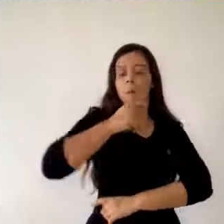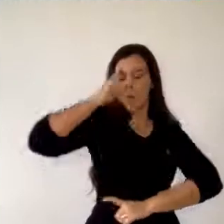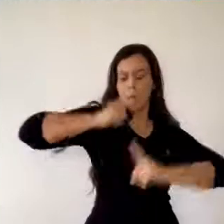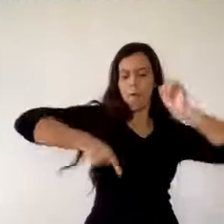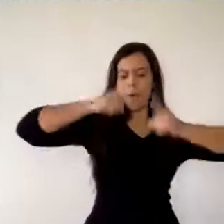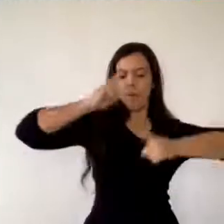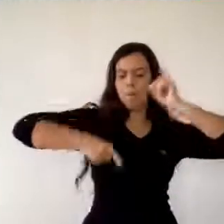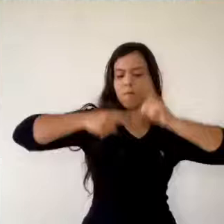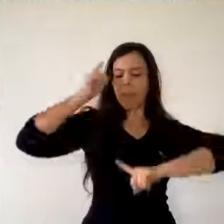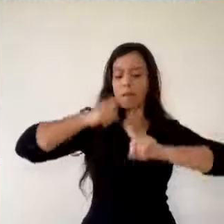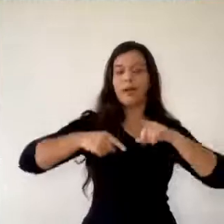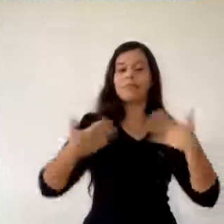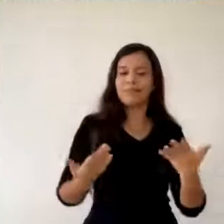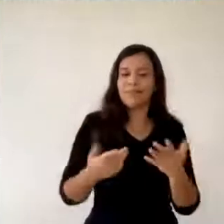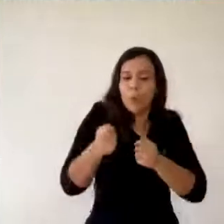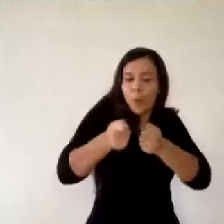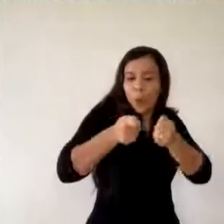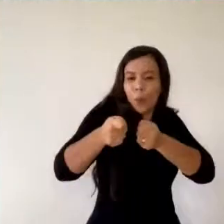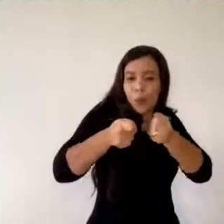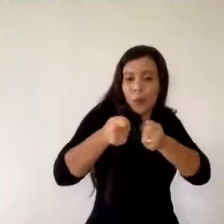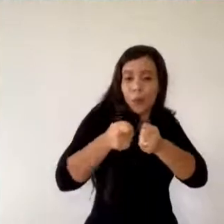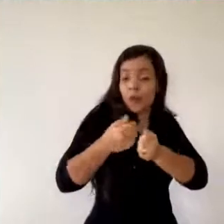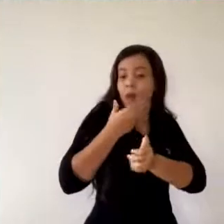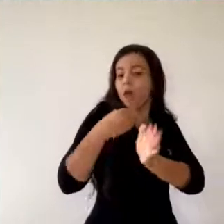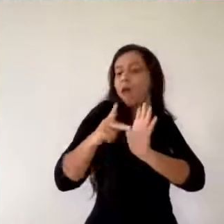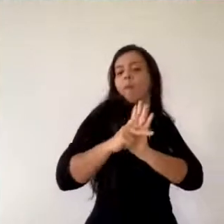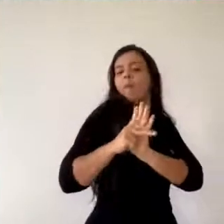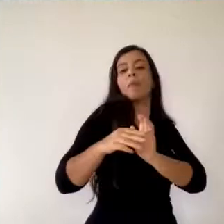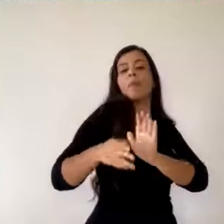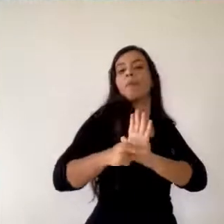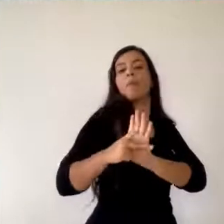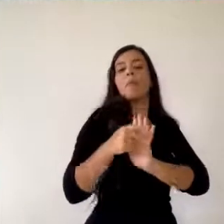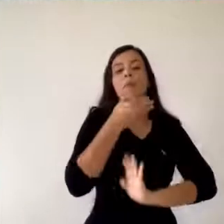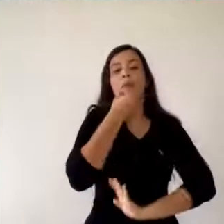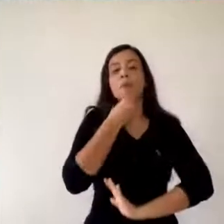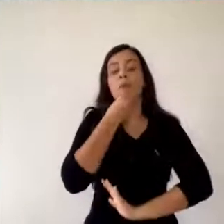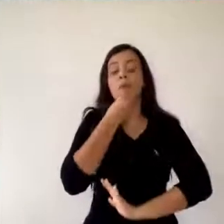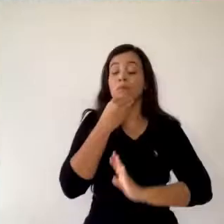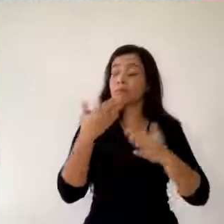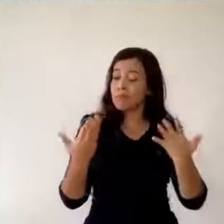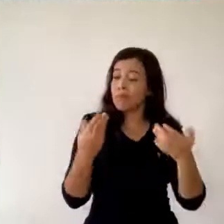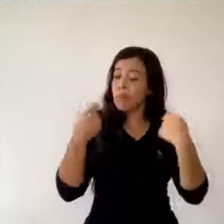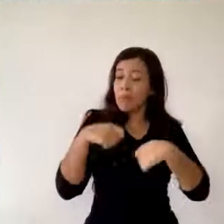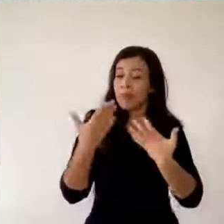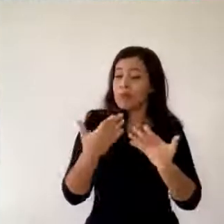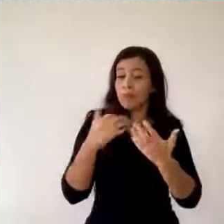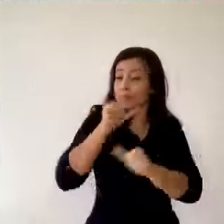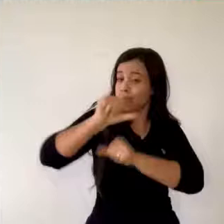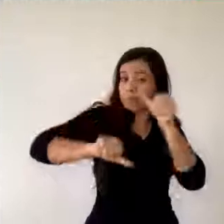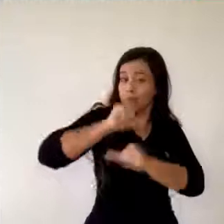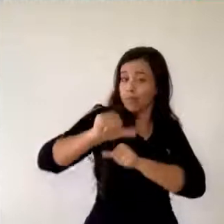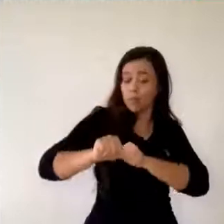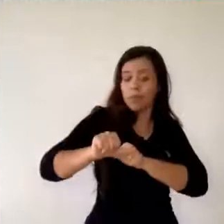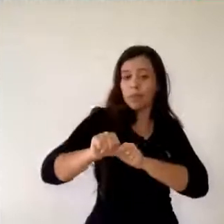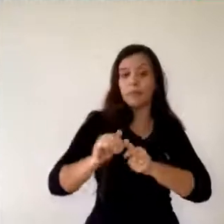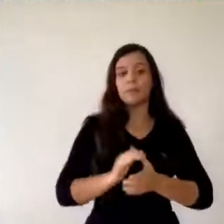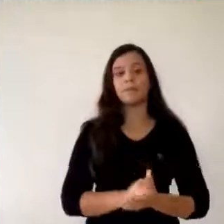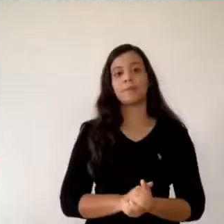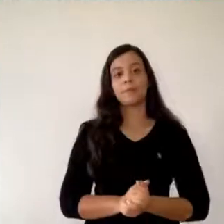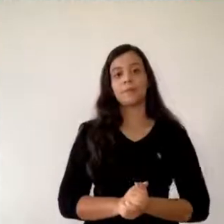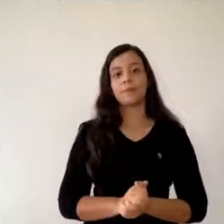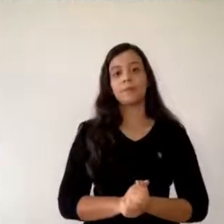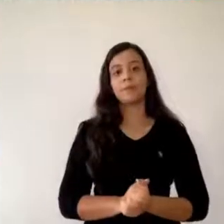to dominate everything through several times of psychological terrorism and violence. And